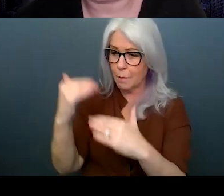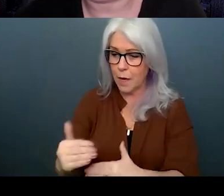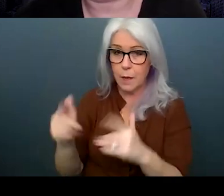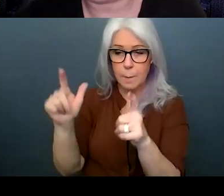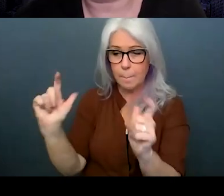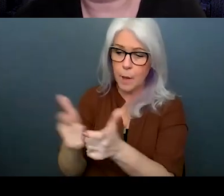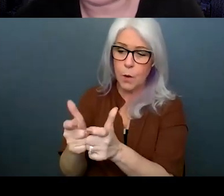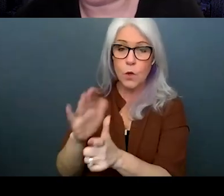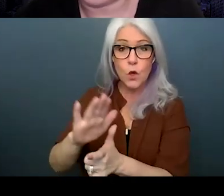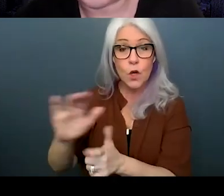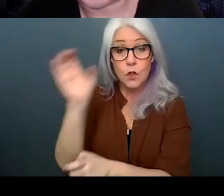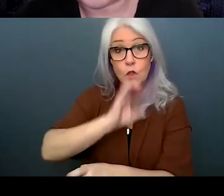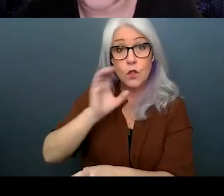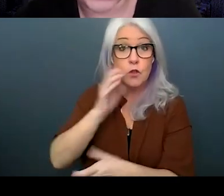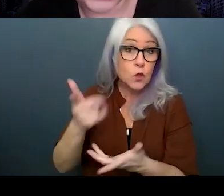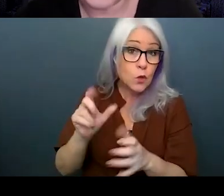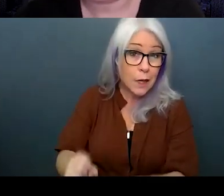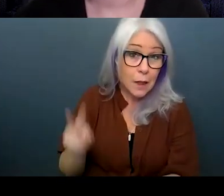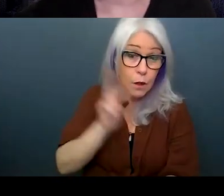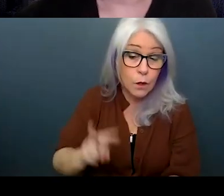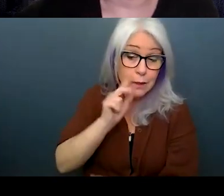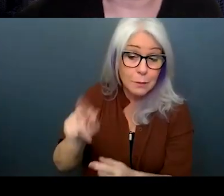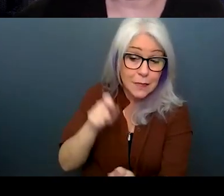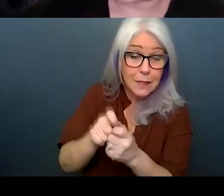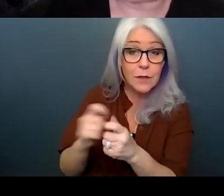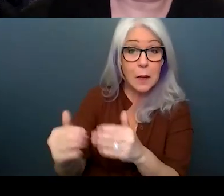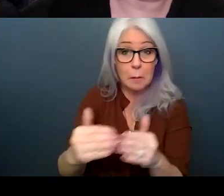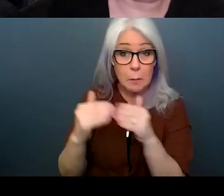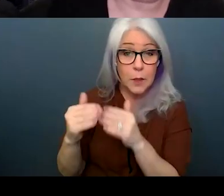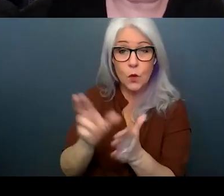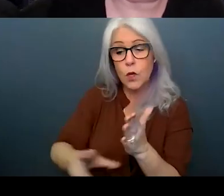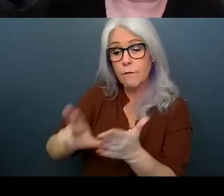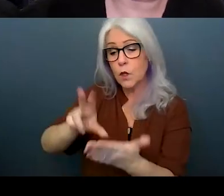it to specifically look for peer-reviewed journals only. And you can also